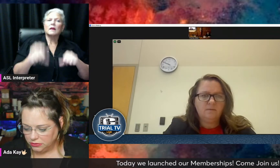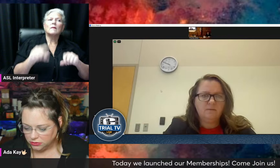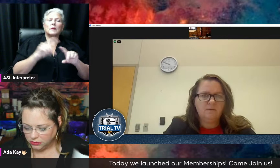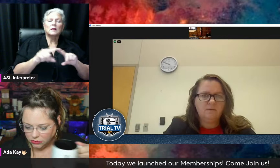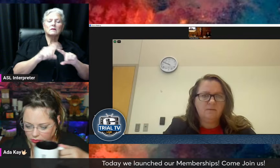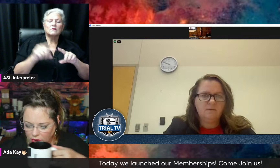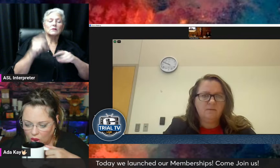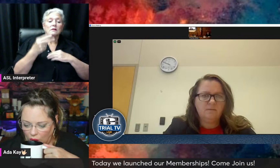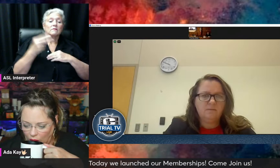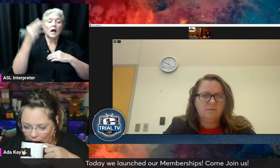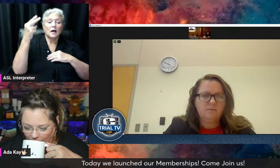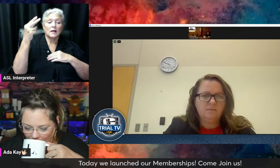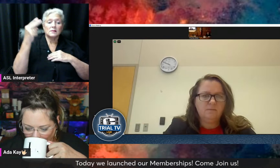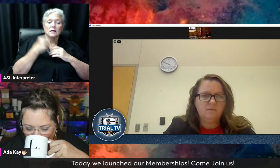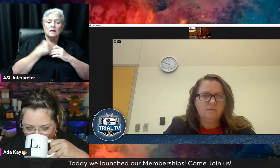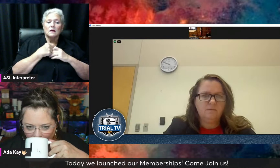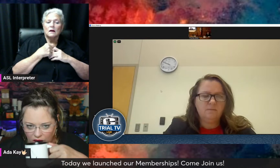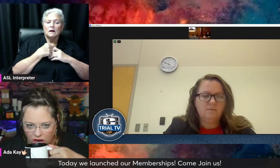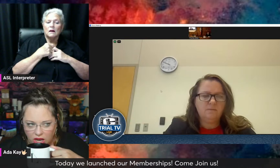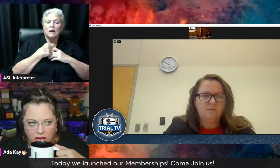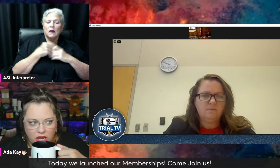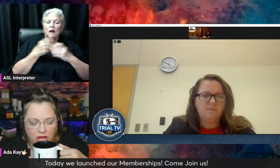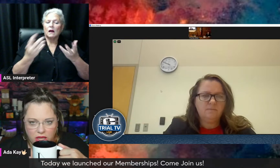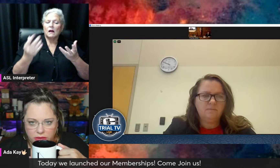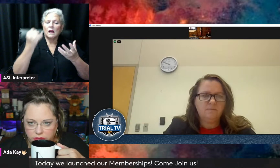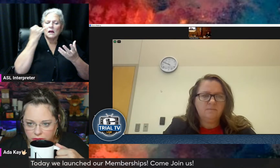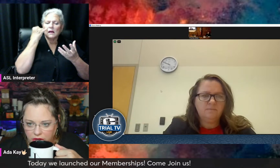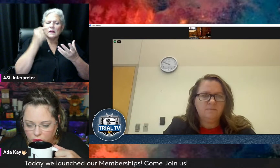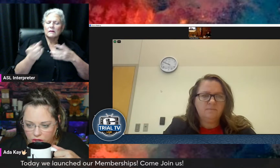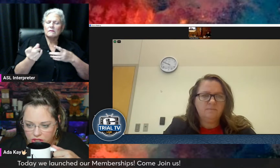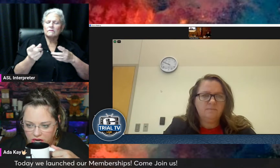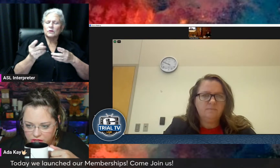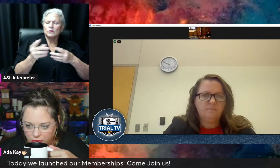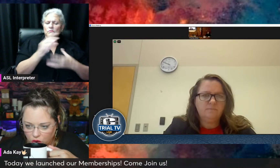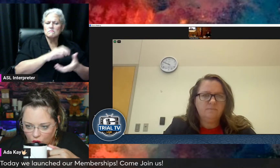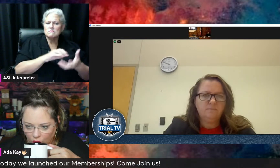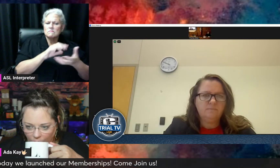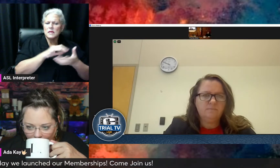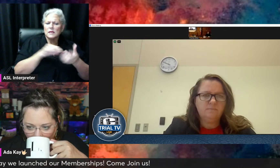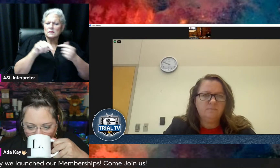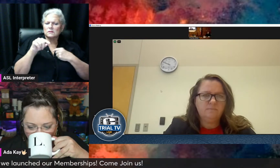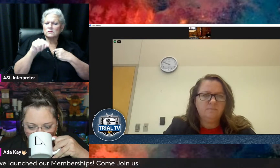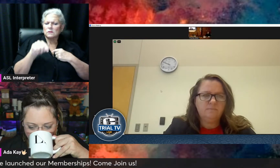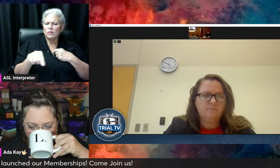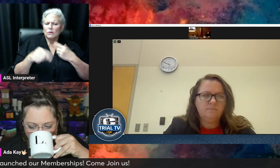but as far as if you mix those, is there any